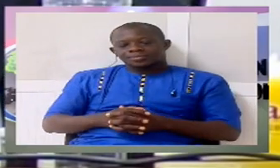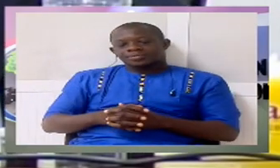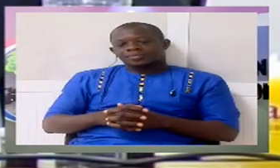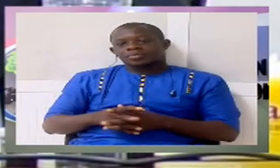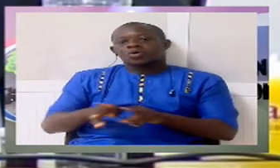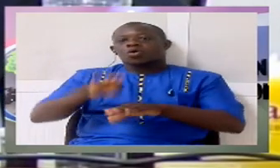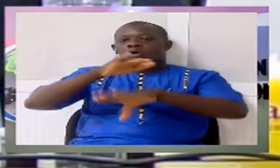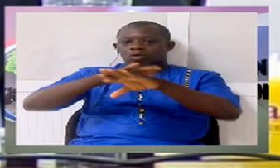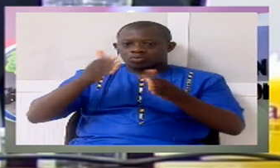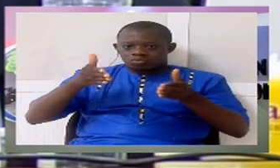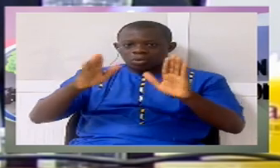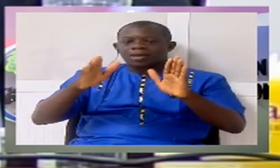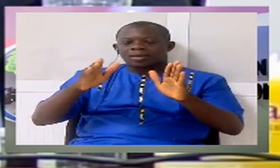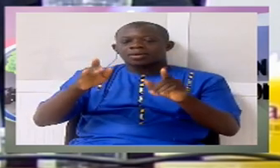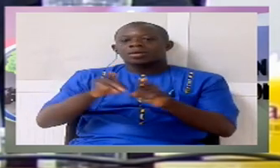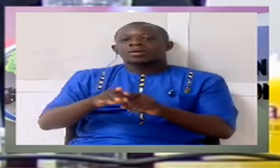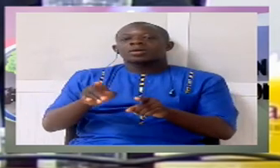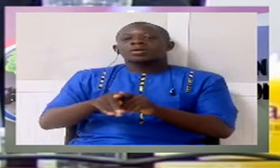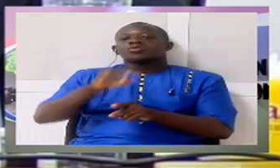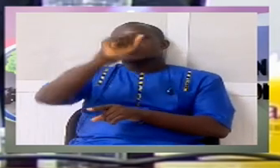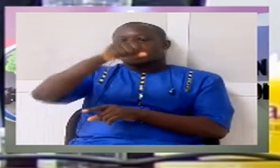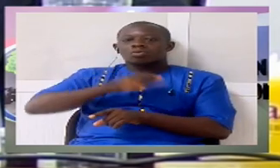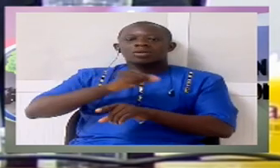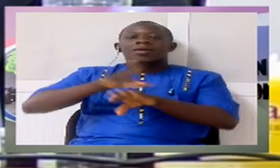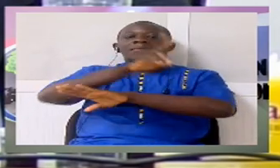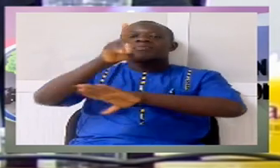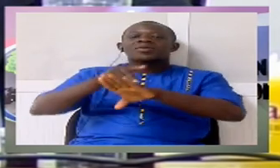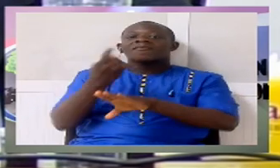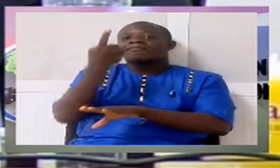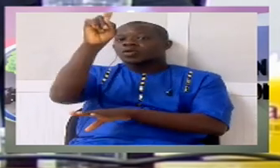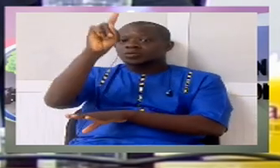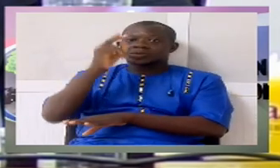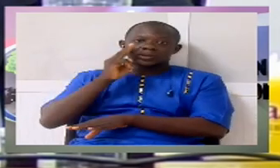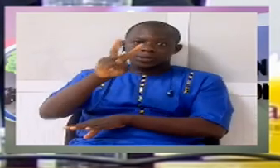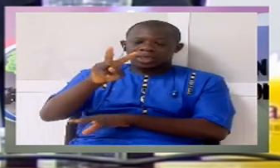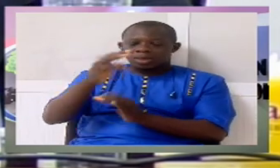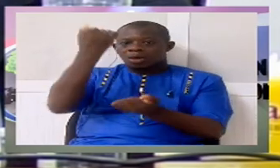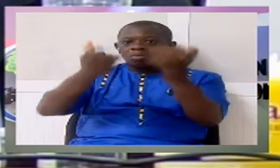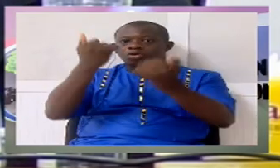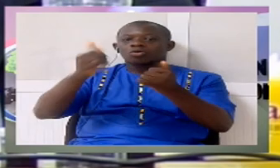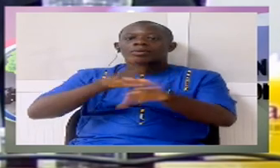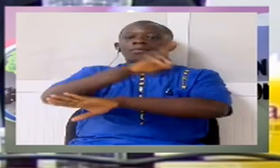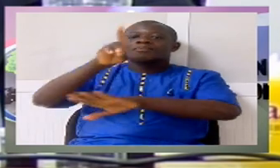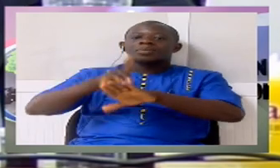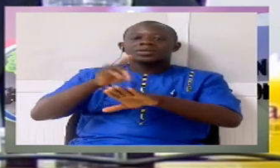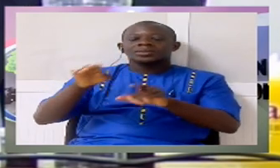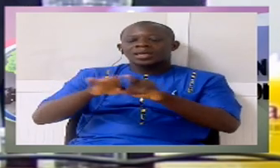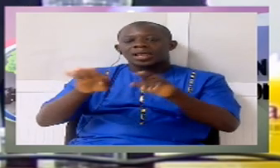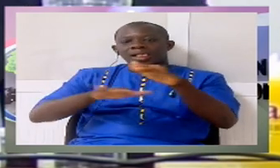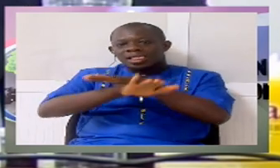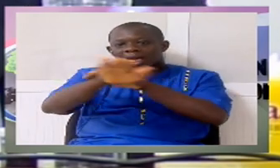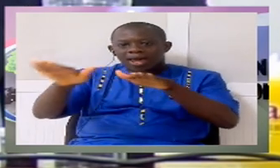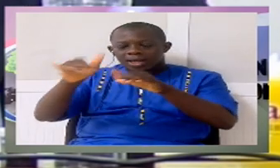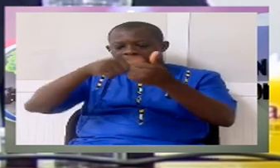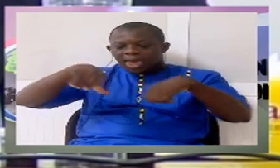on the highway, where was your location when you first saw him? Give us a landmark around